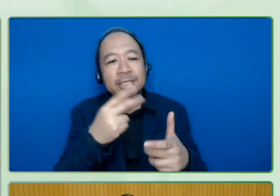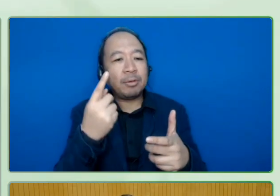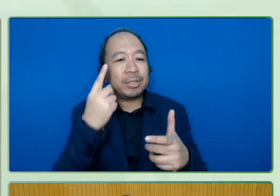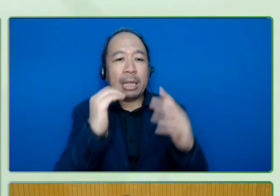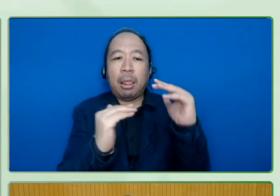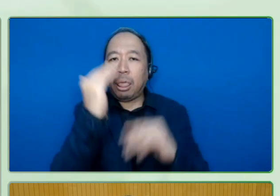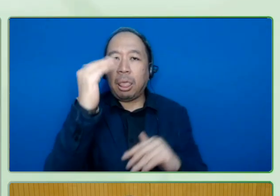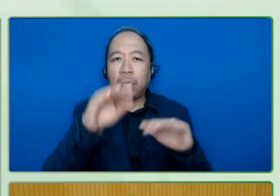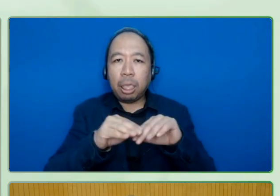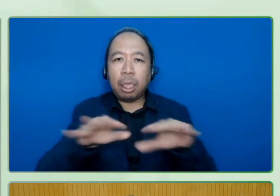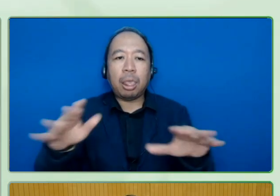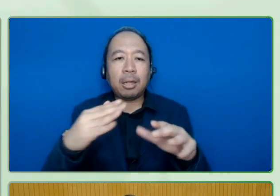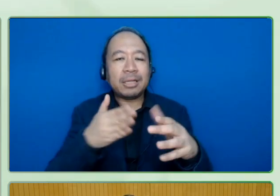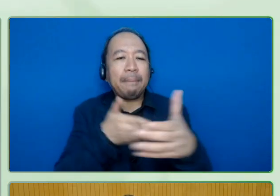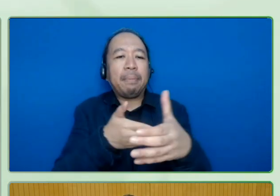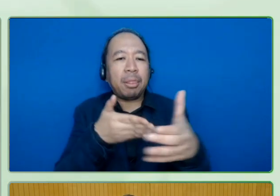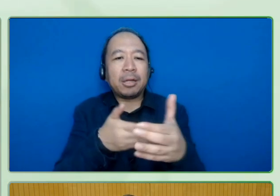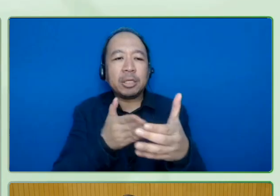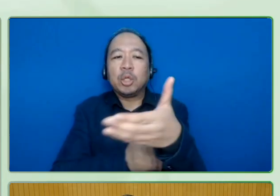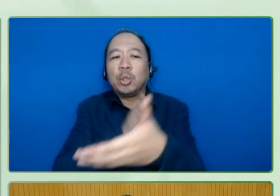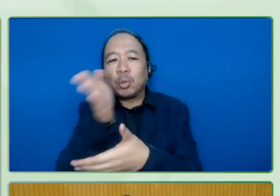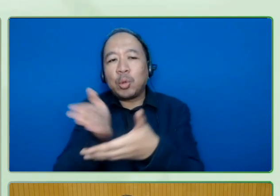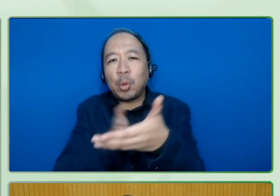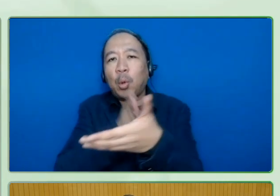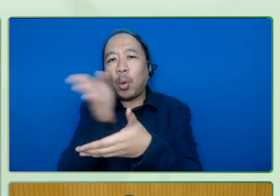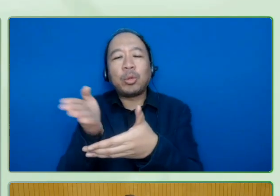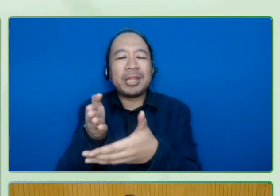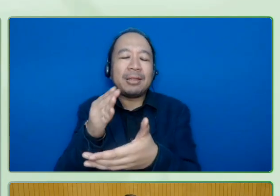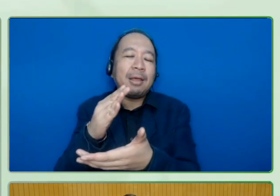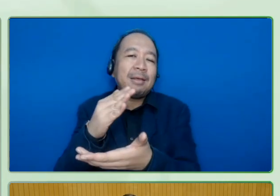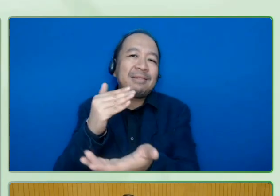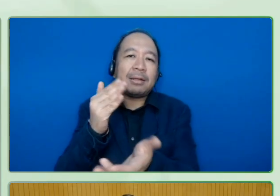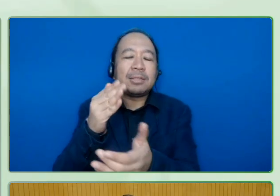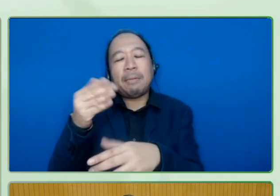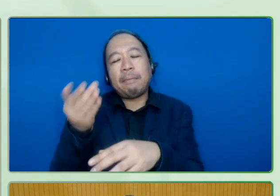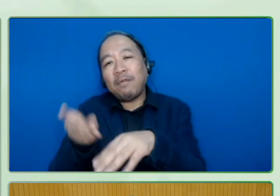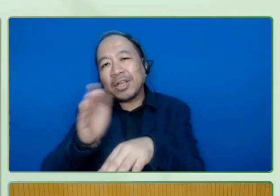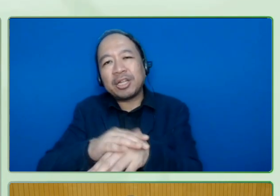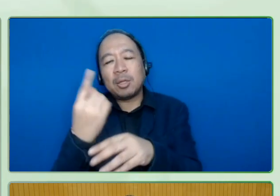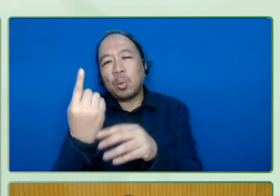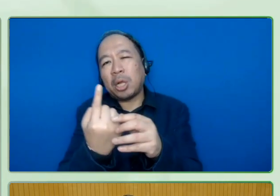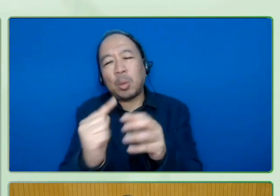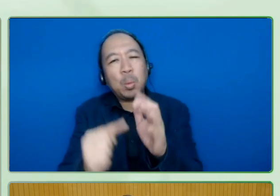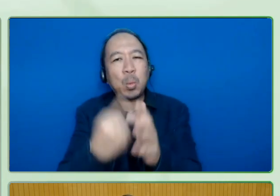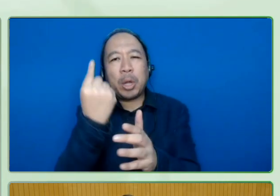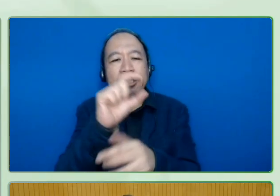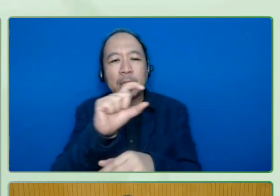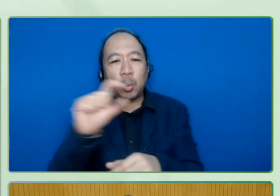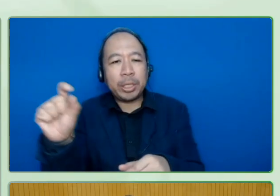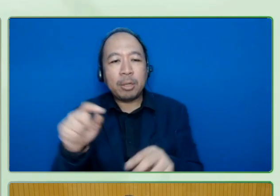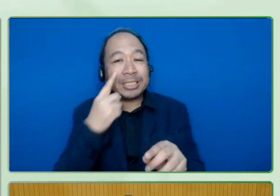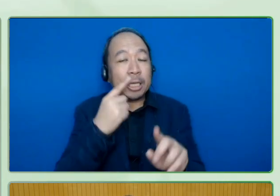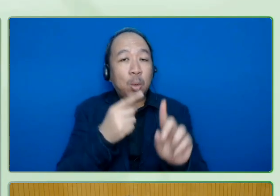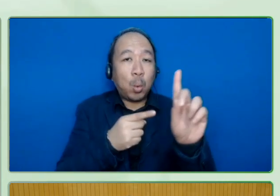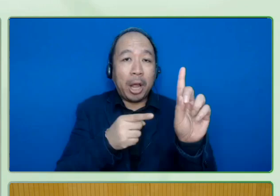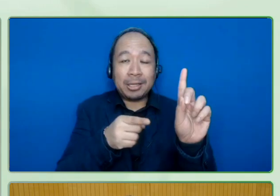to the therapist once a week. Globally, the statistic is slightly better, you know, it is 1 in 6 children, but also it's a huge